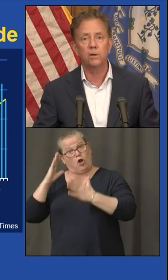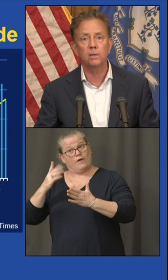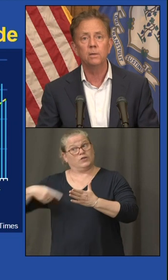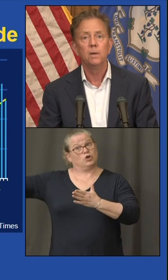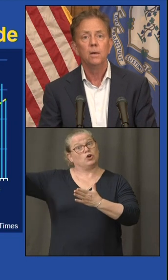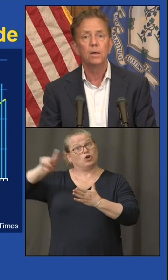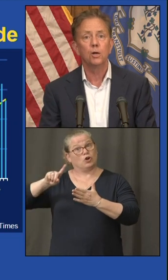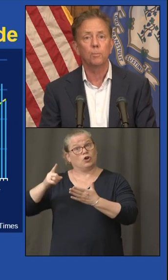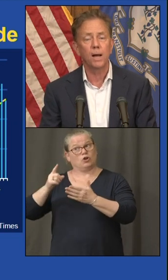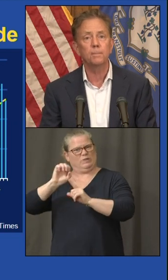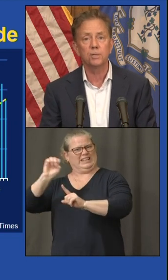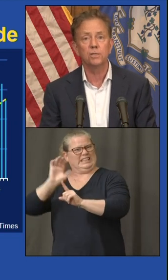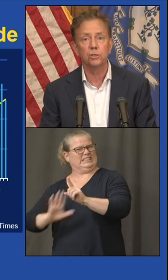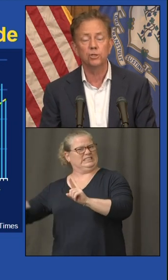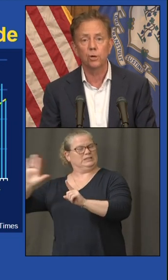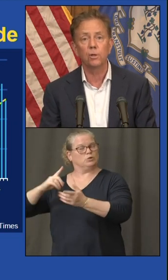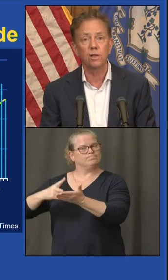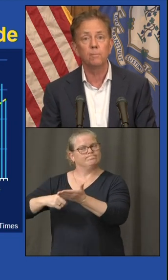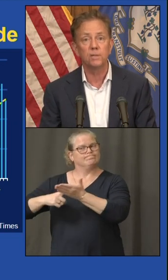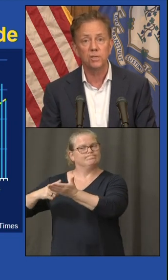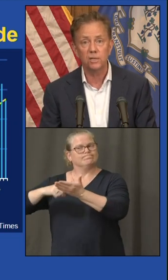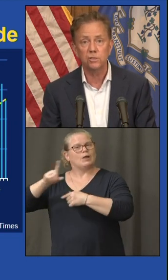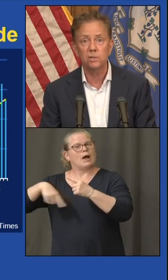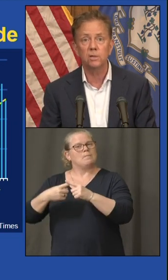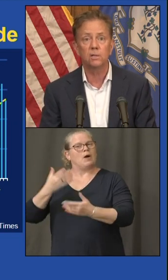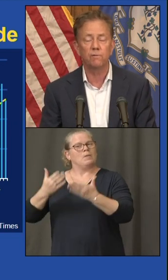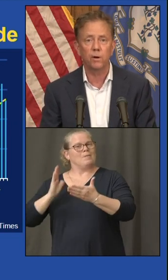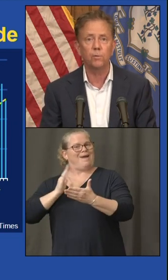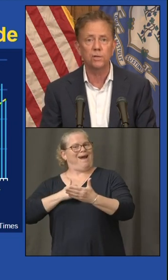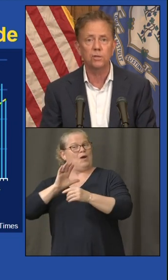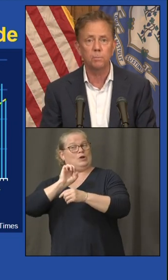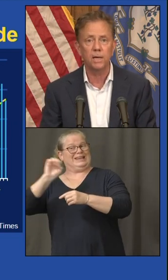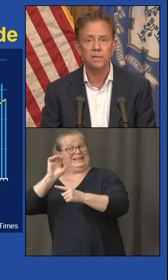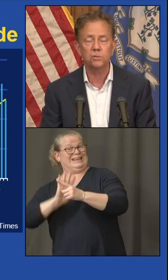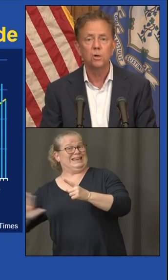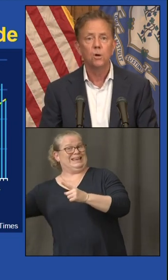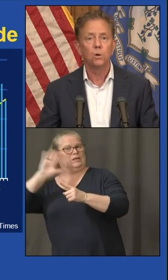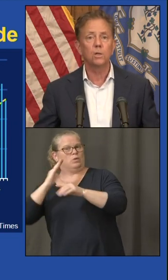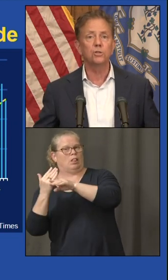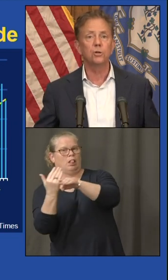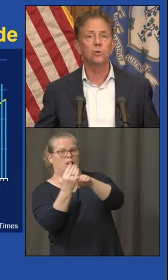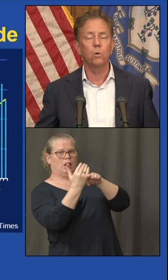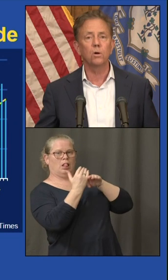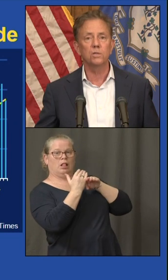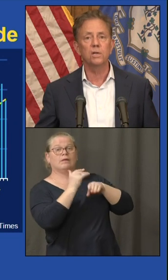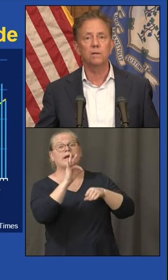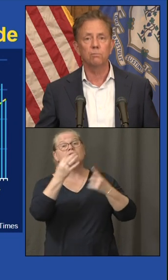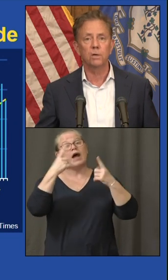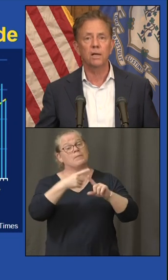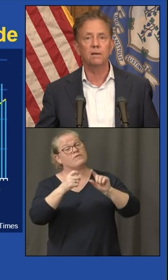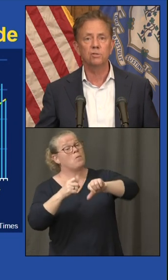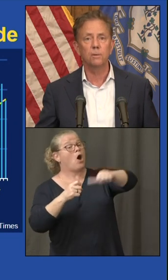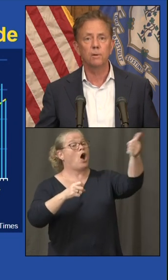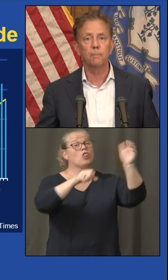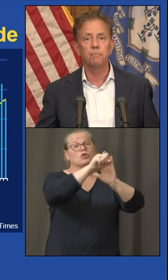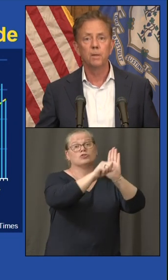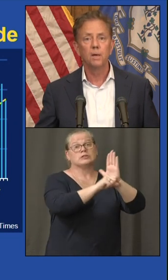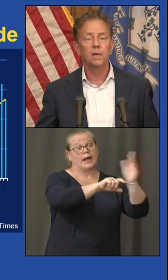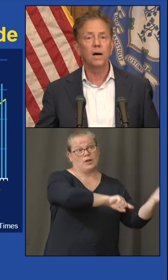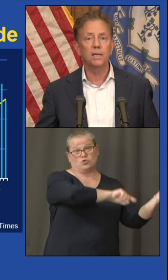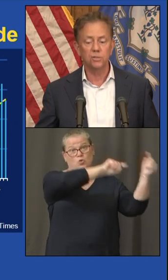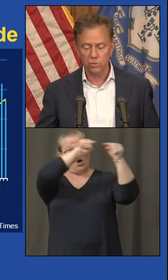metropolitan area, perhaps they should show that they've been tested in the very recent past, or they should quarantine. We're going to have